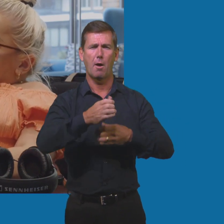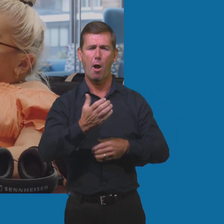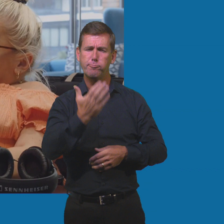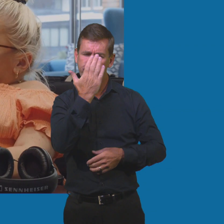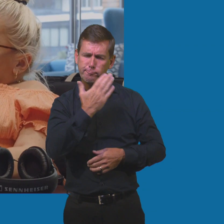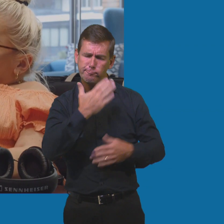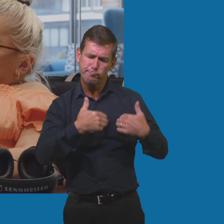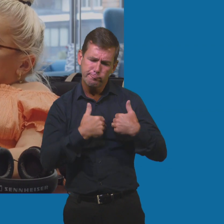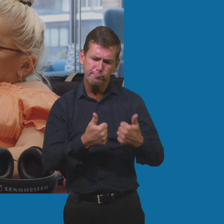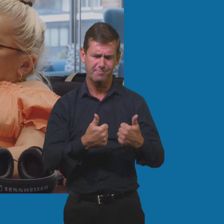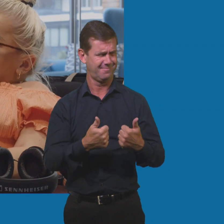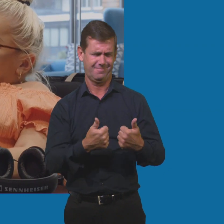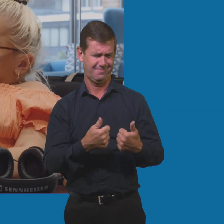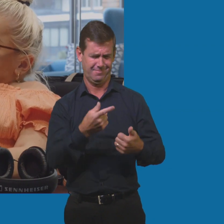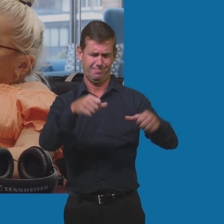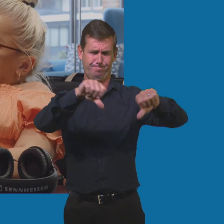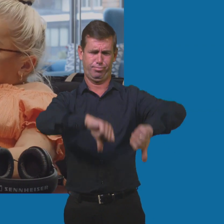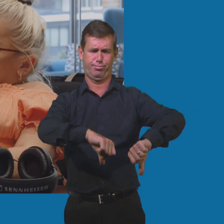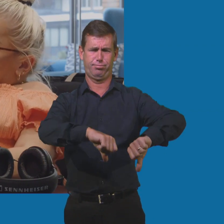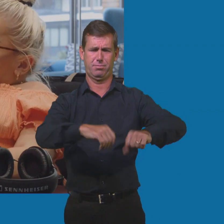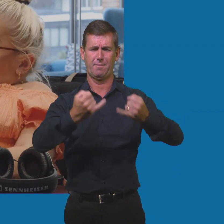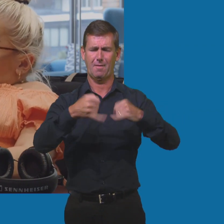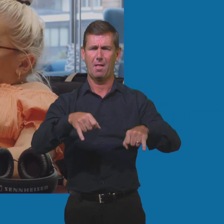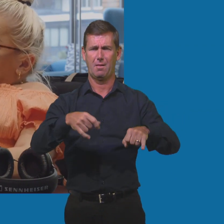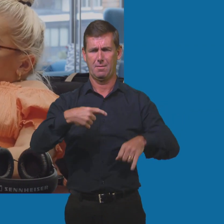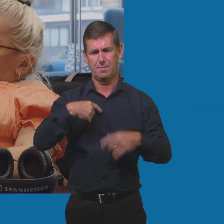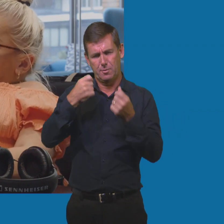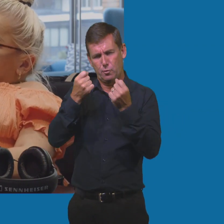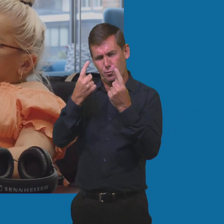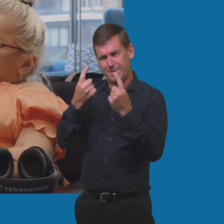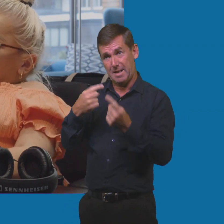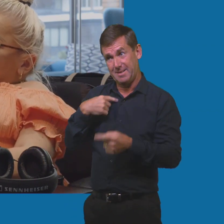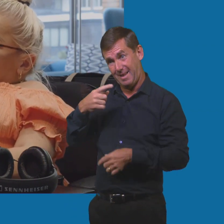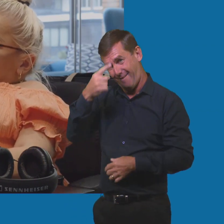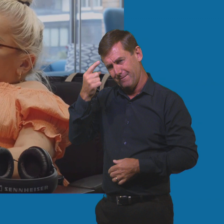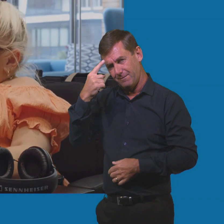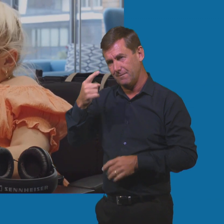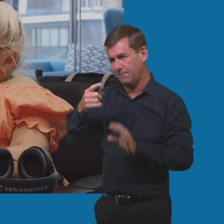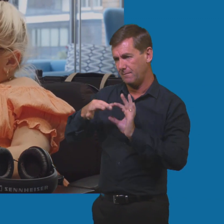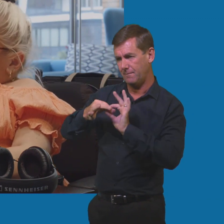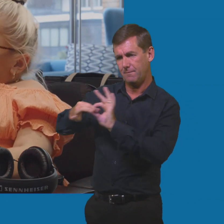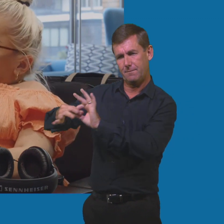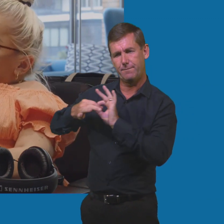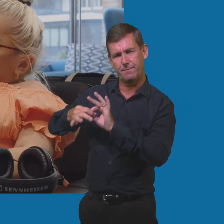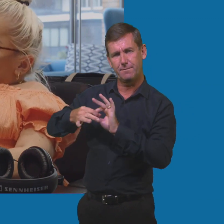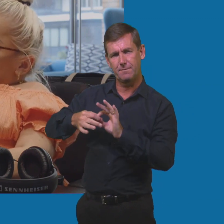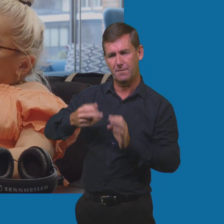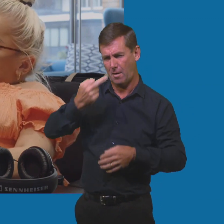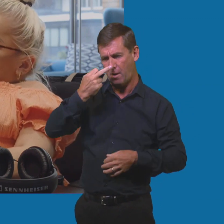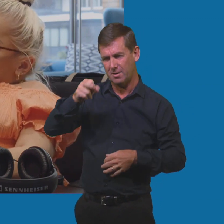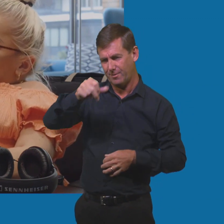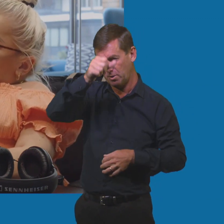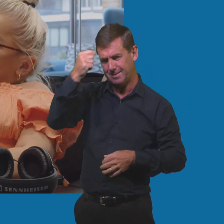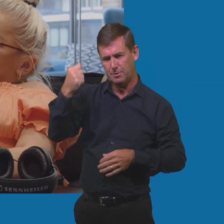and they can fail you. I understand the appeal of having, artificial intelligence